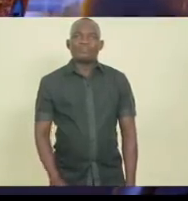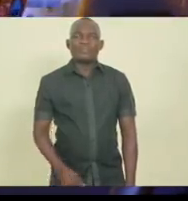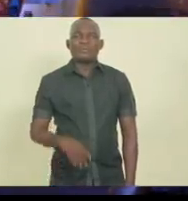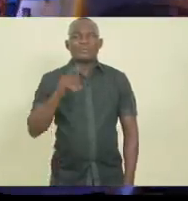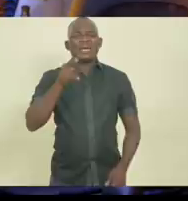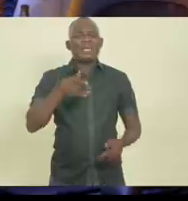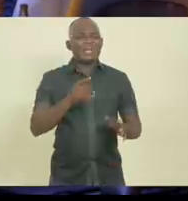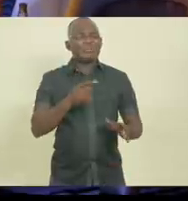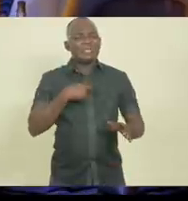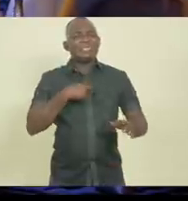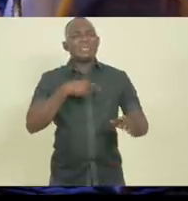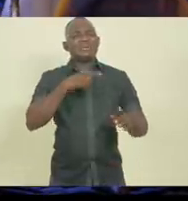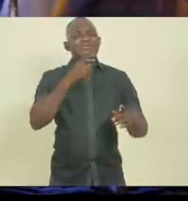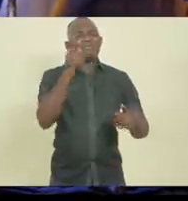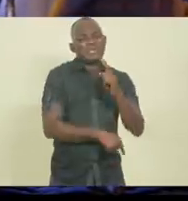Deal with this man.